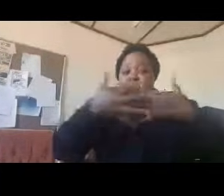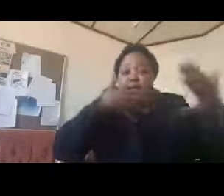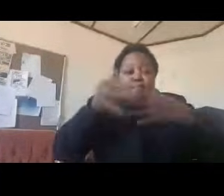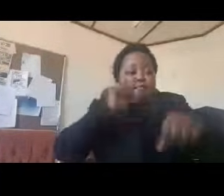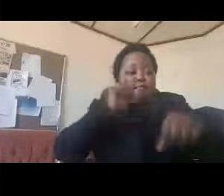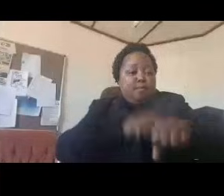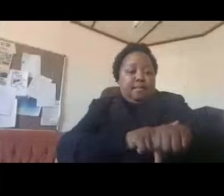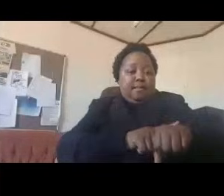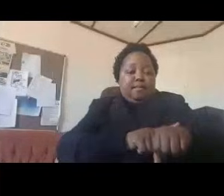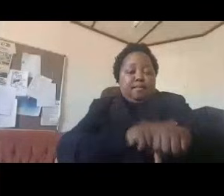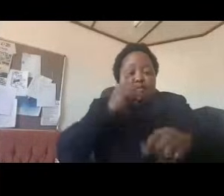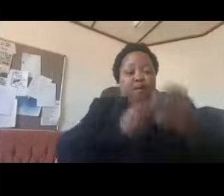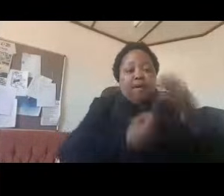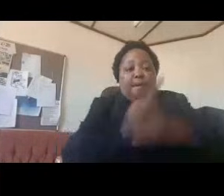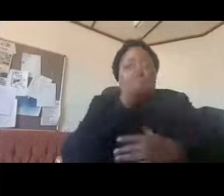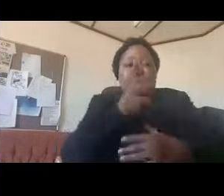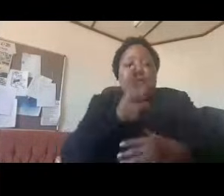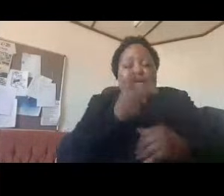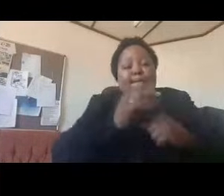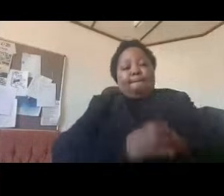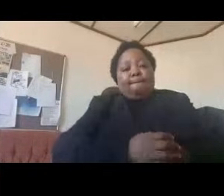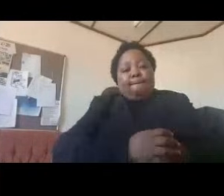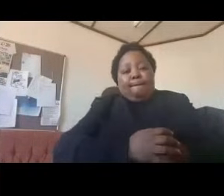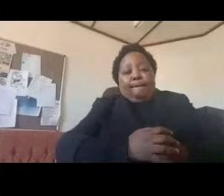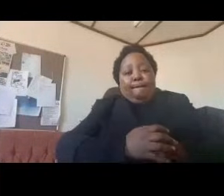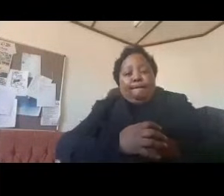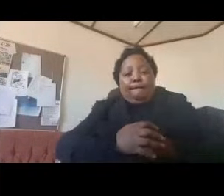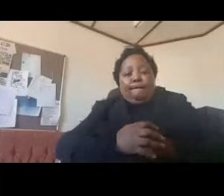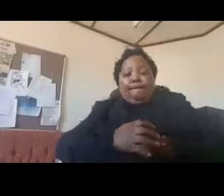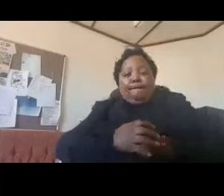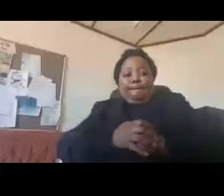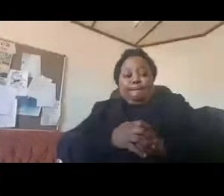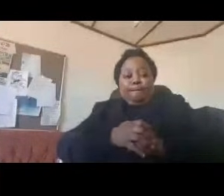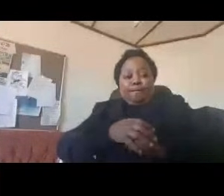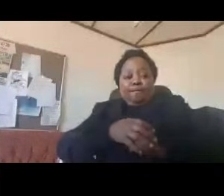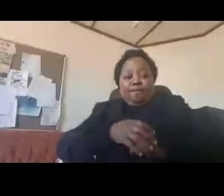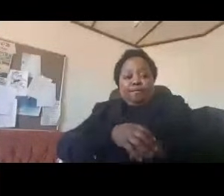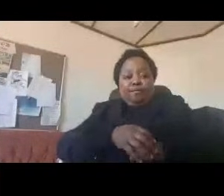Why is this innovative? It's proactive, not reactive.